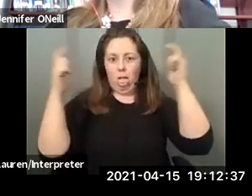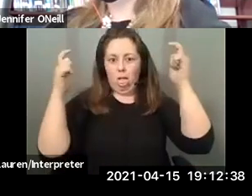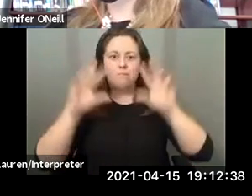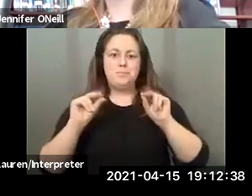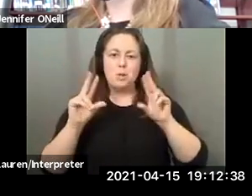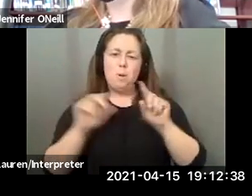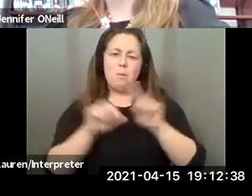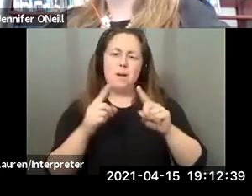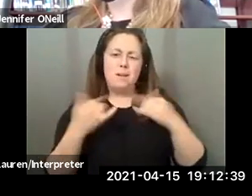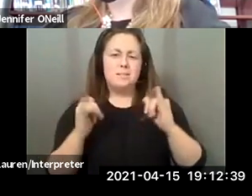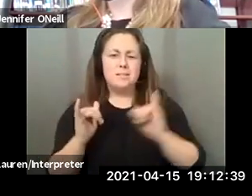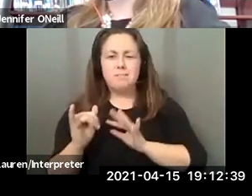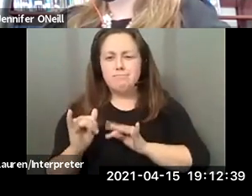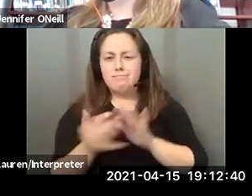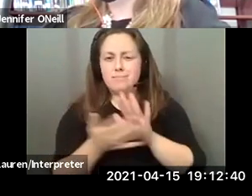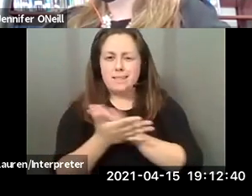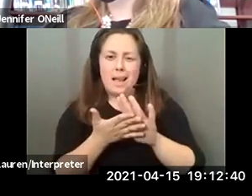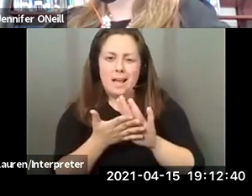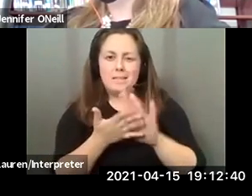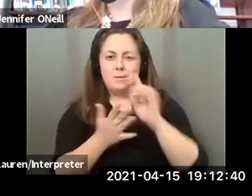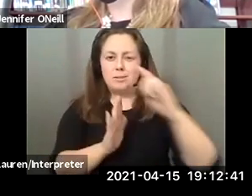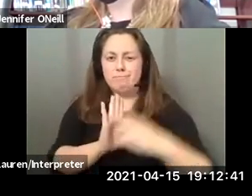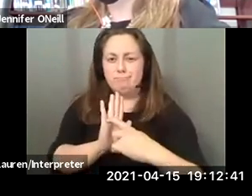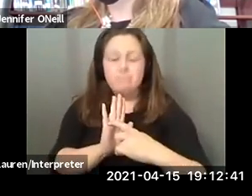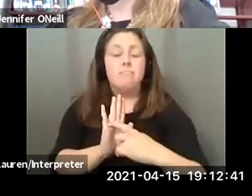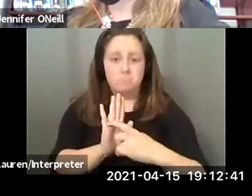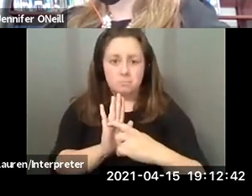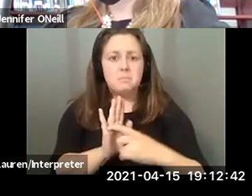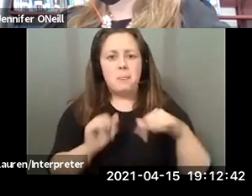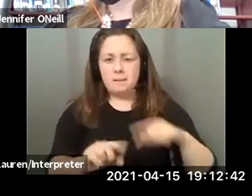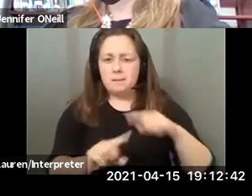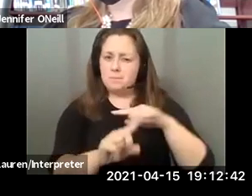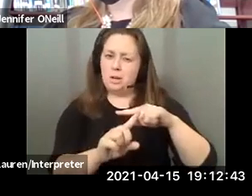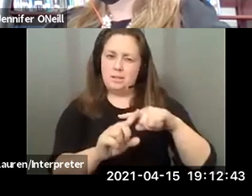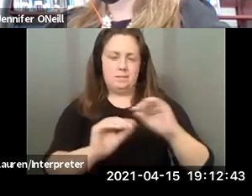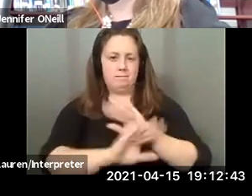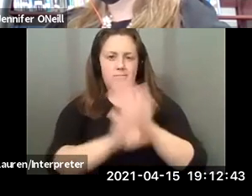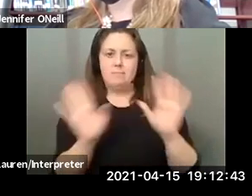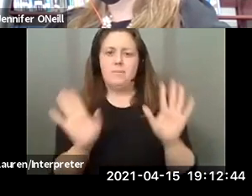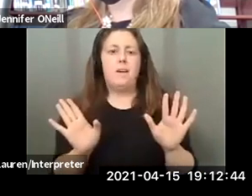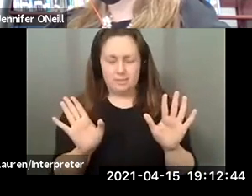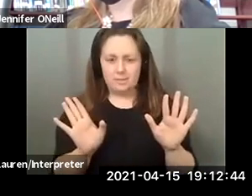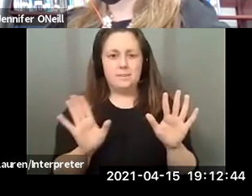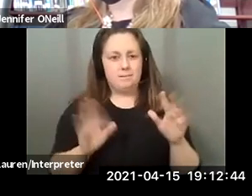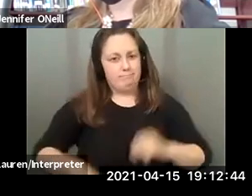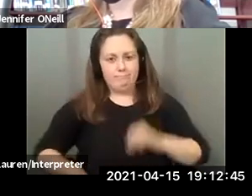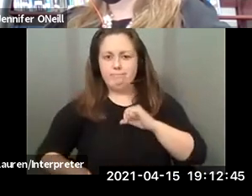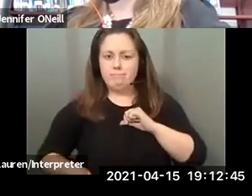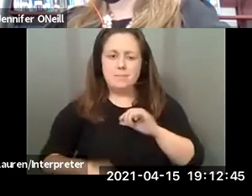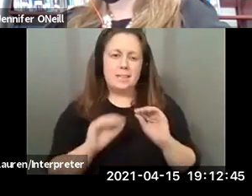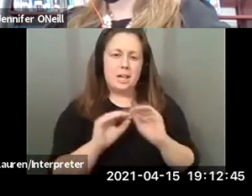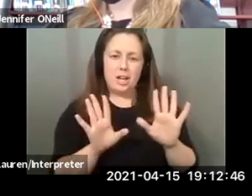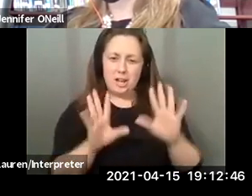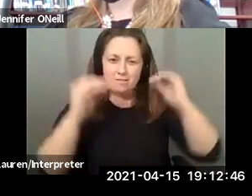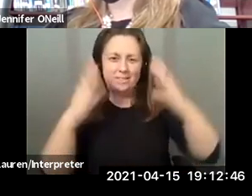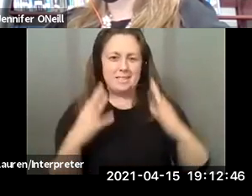be recognized for things you're doing, particularly something as positive as this. So, and certainly the teachers in Norton care, and they're a big,